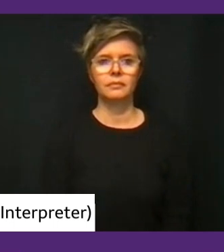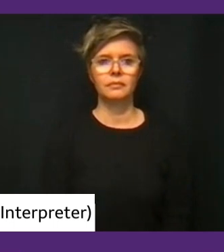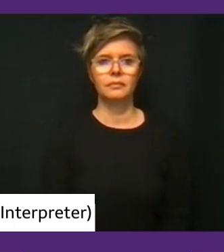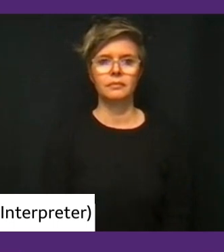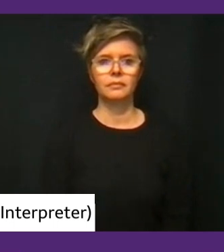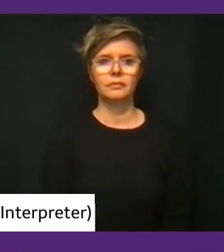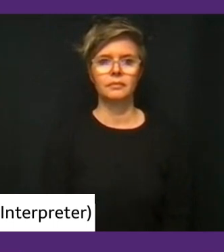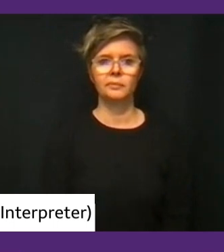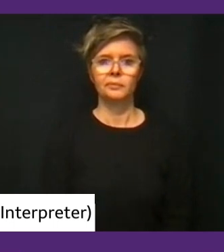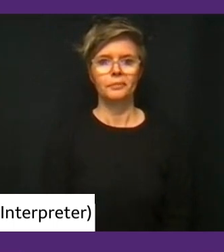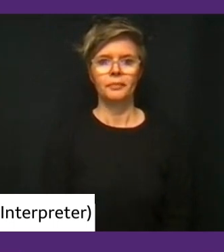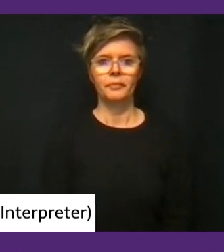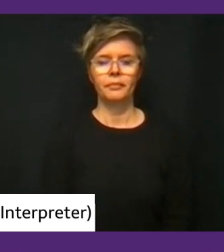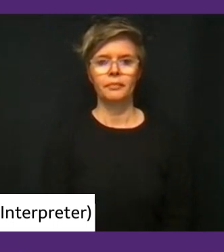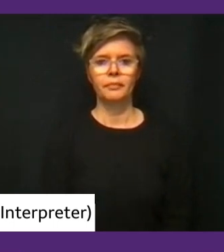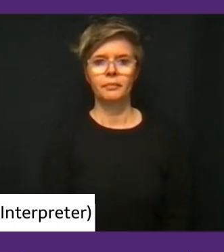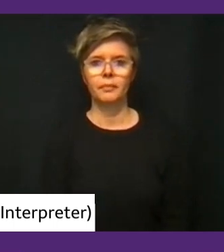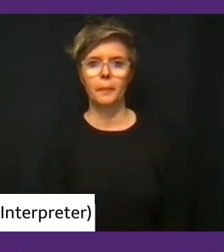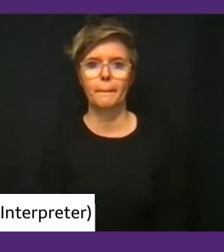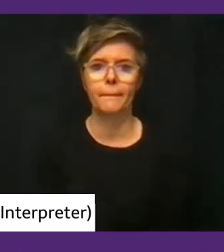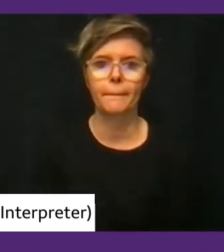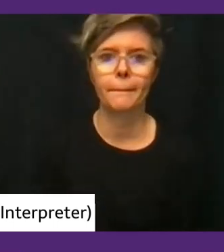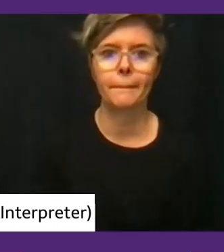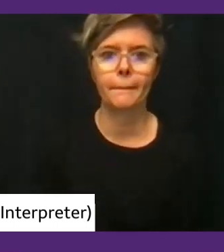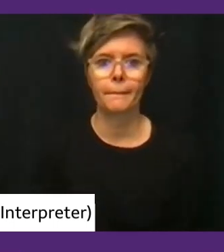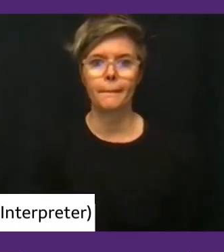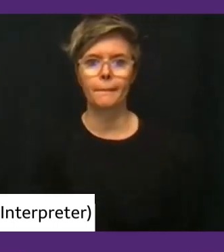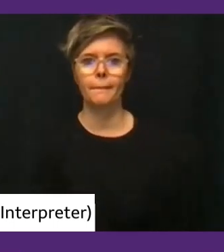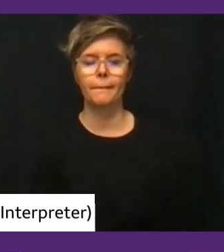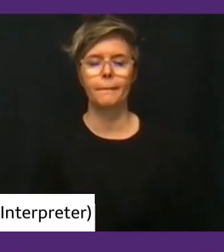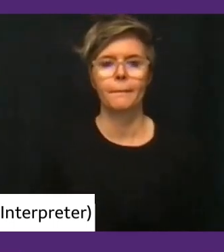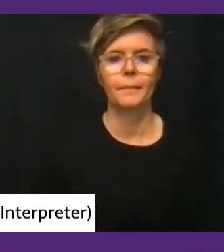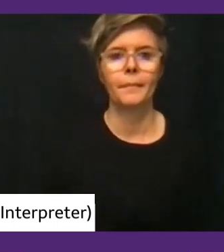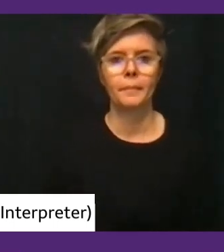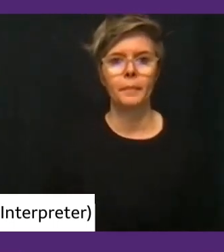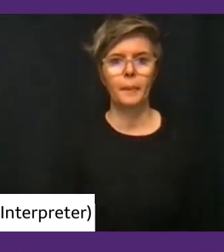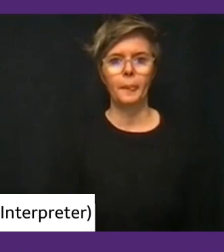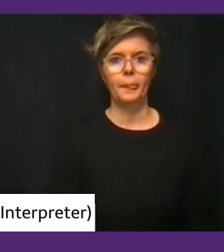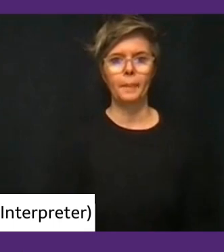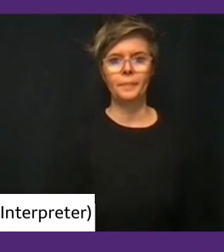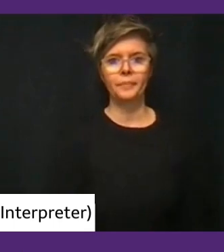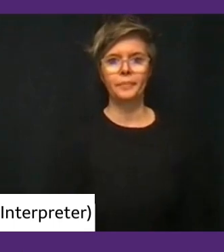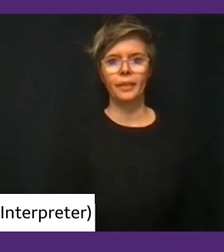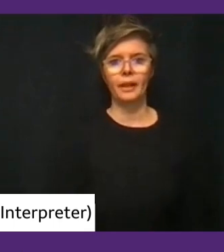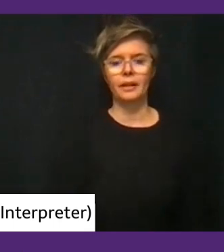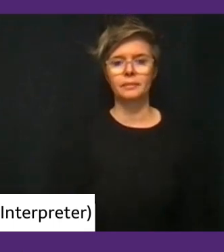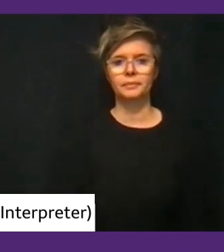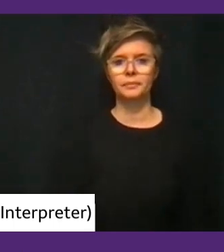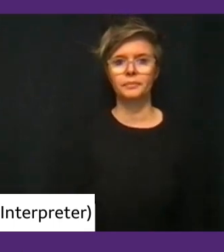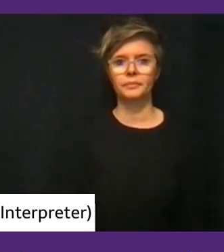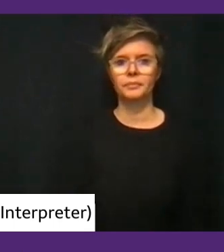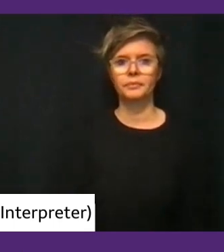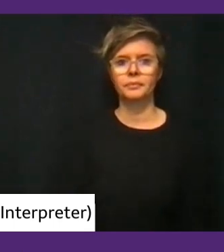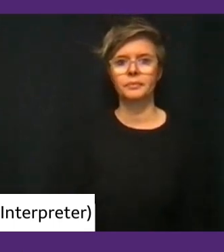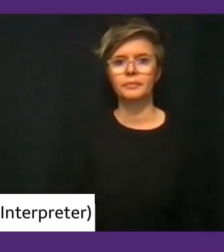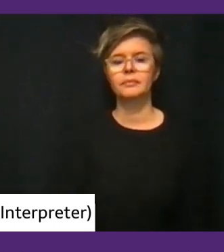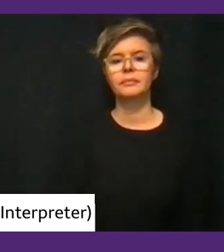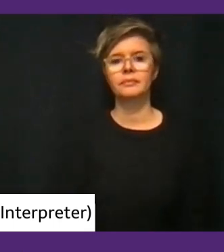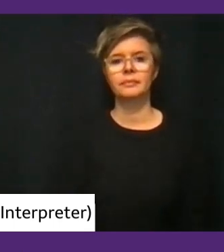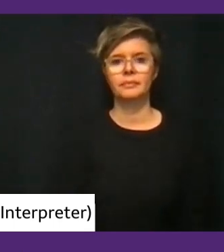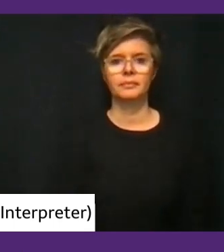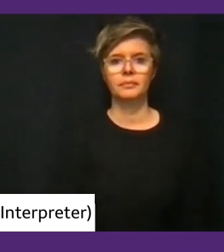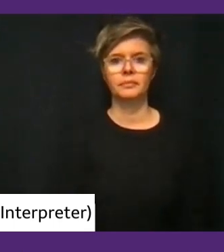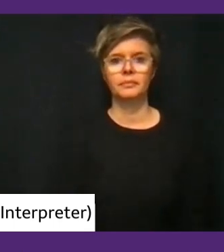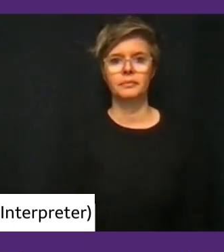we're still in, is a disabling event. It, as my dear colleagues have already pointed out, it grew the